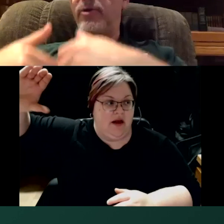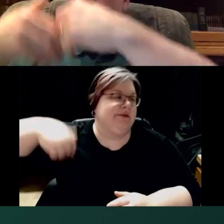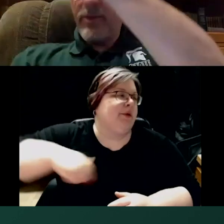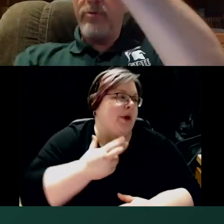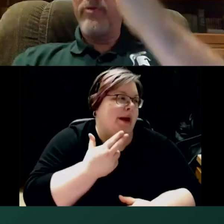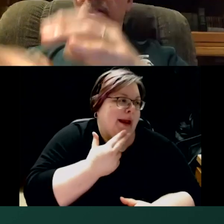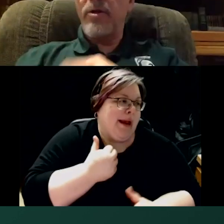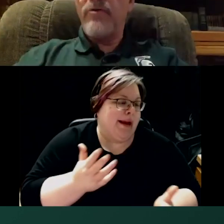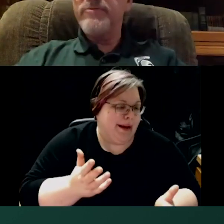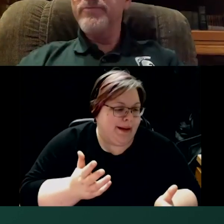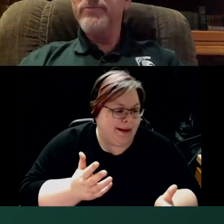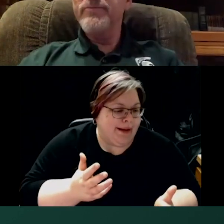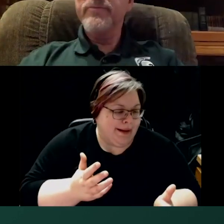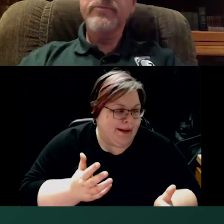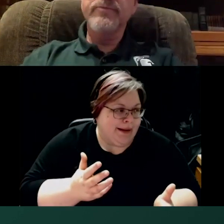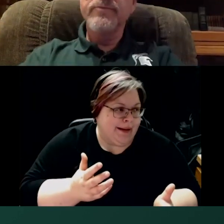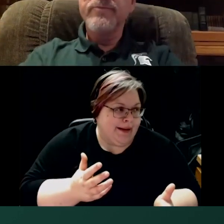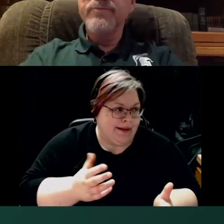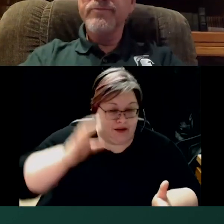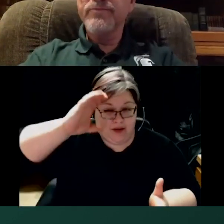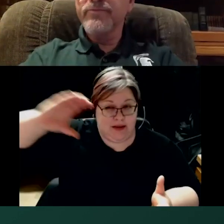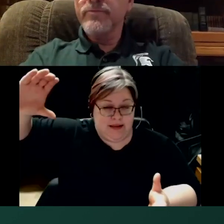dumps on Earth and reflects off.